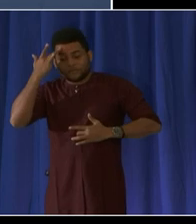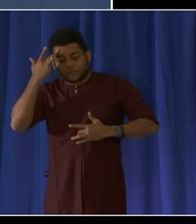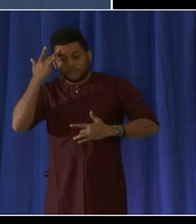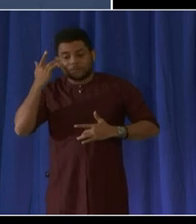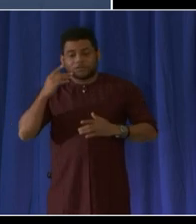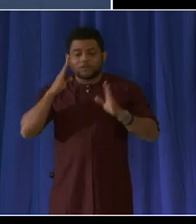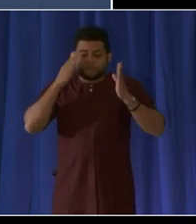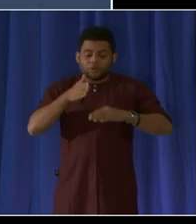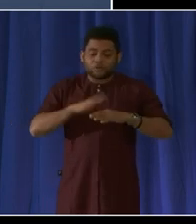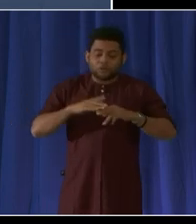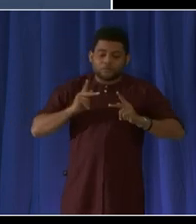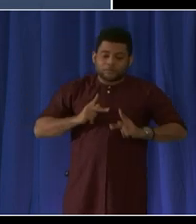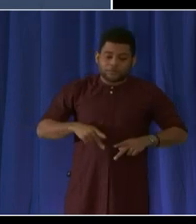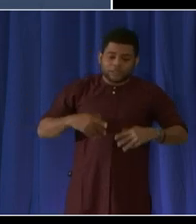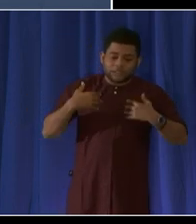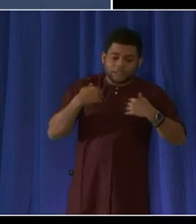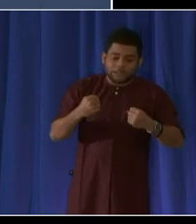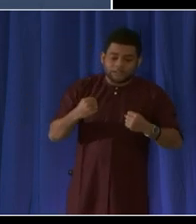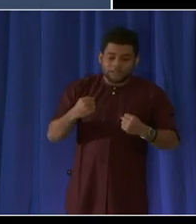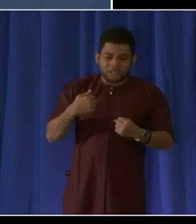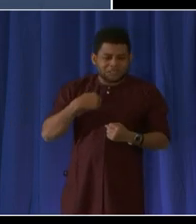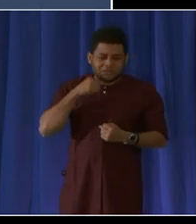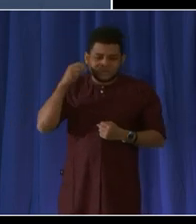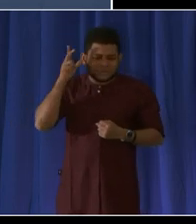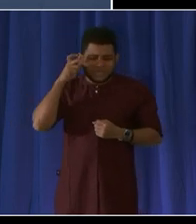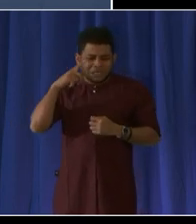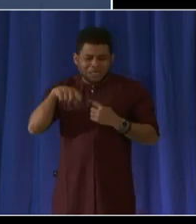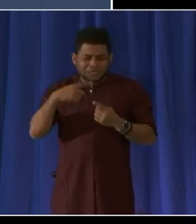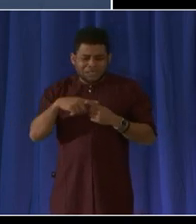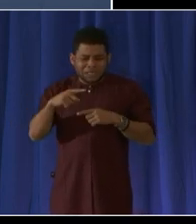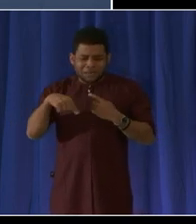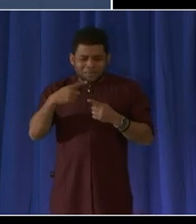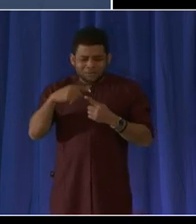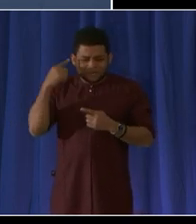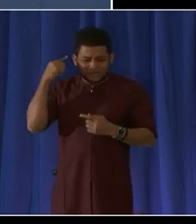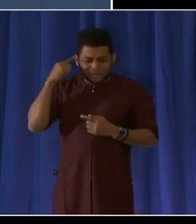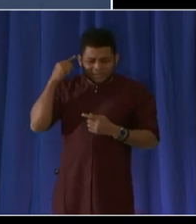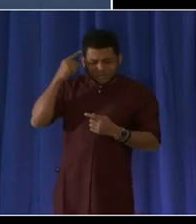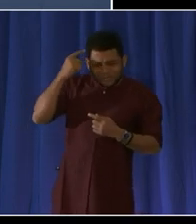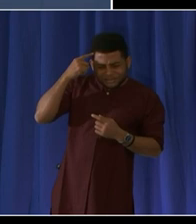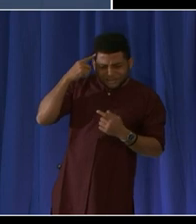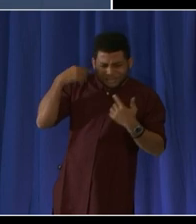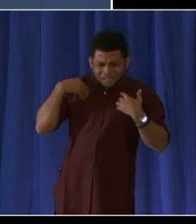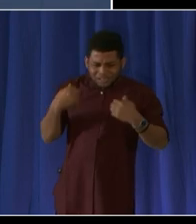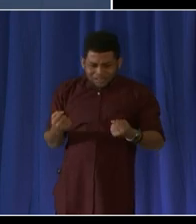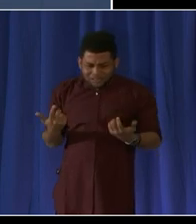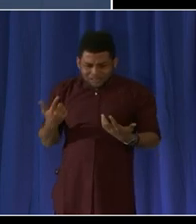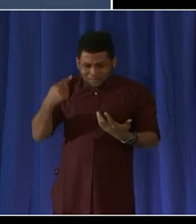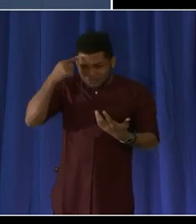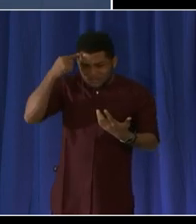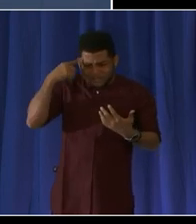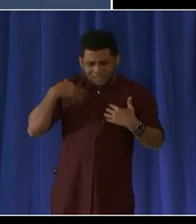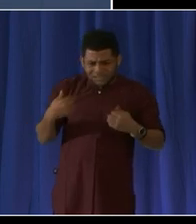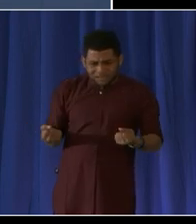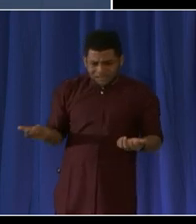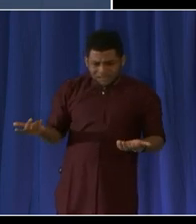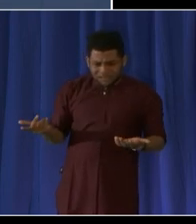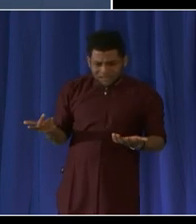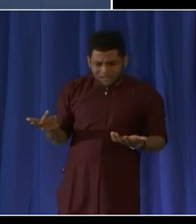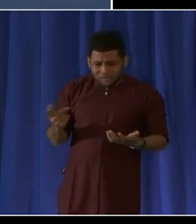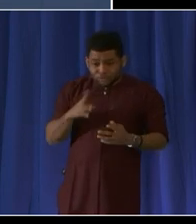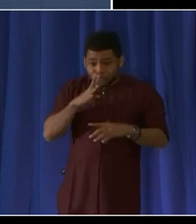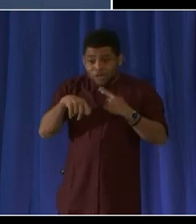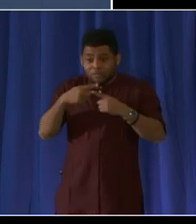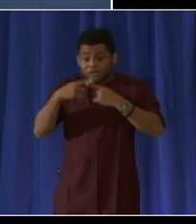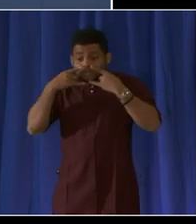health. I haven't heard anything about their mental health. And I think a lot of these mitigation measures at this point, starting with masking, obviously